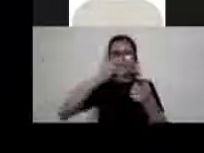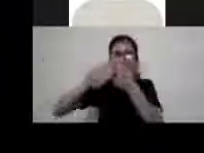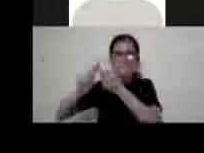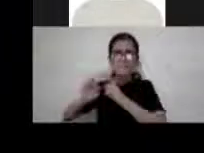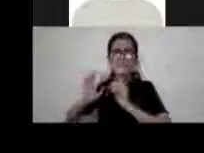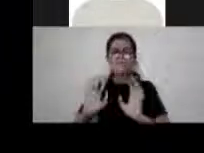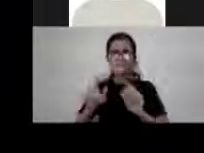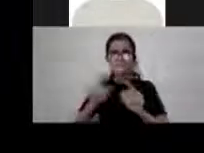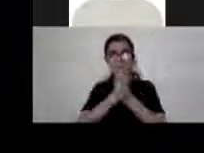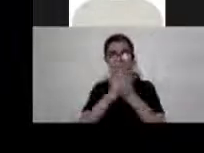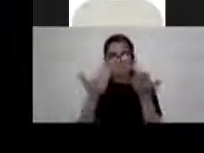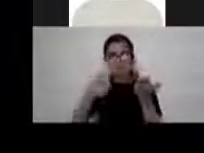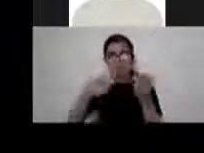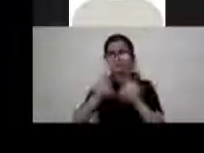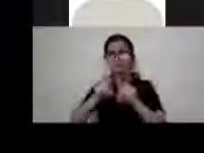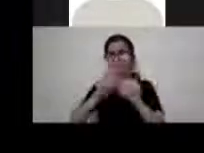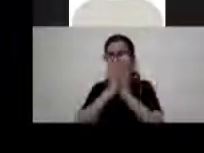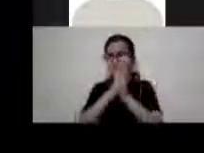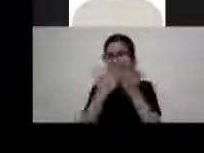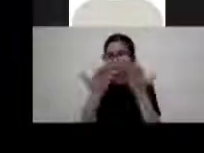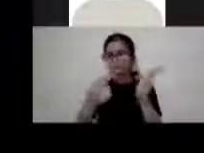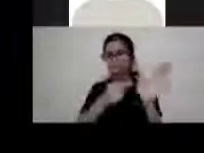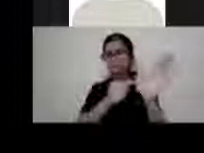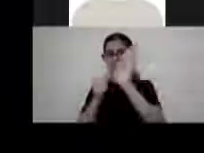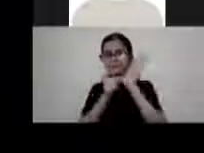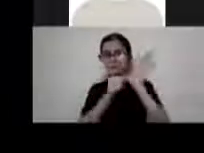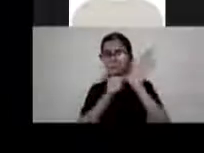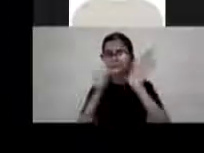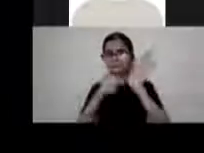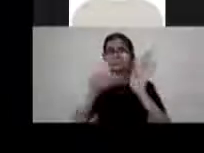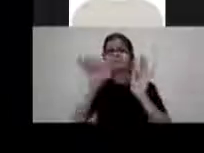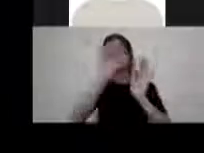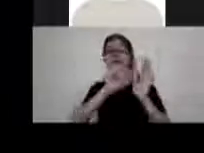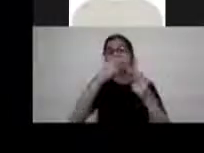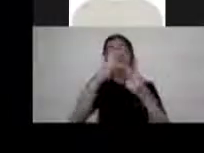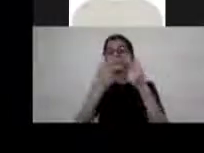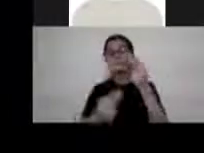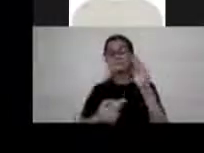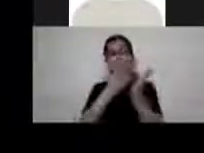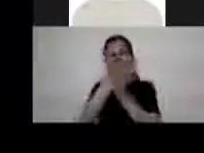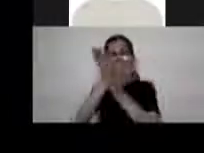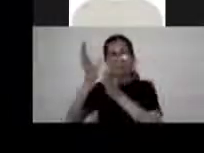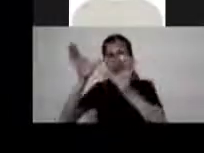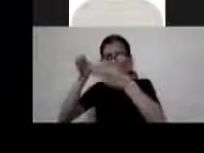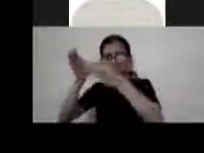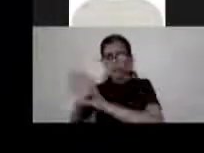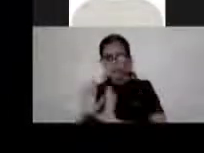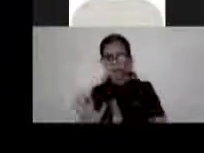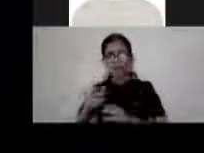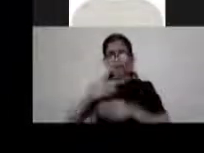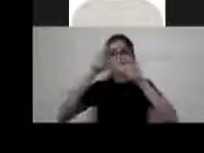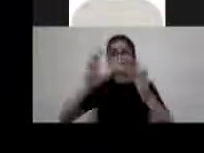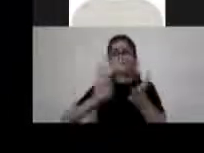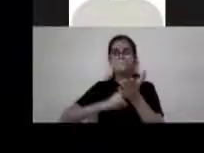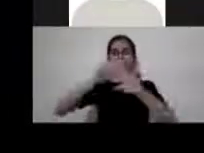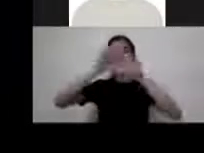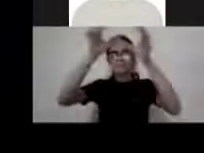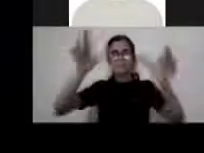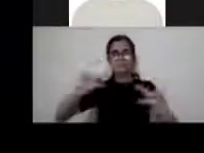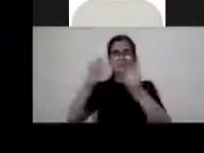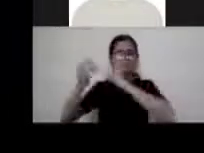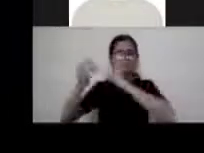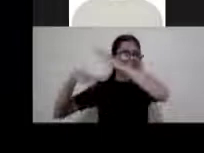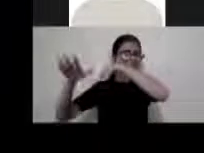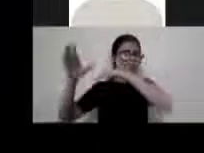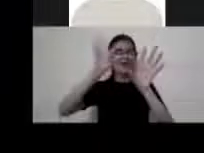book is like showing 6 art pieces of the museum, but in a very special way, because we